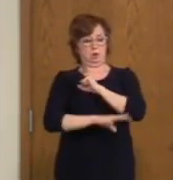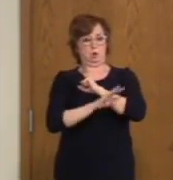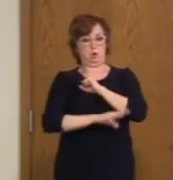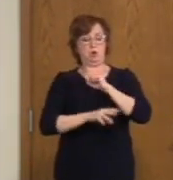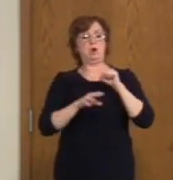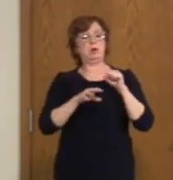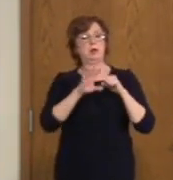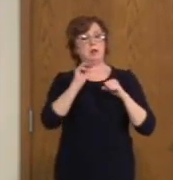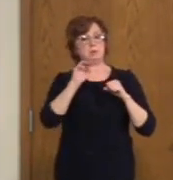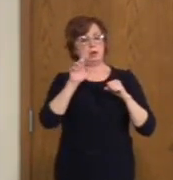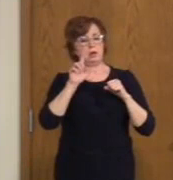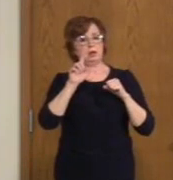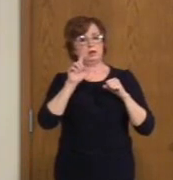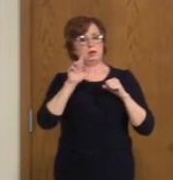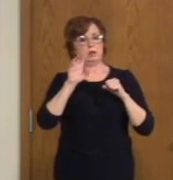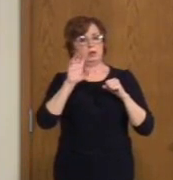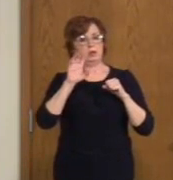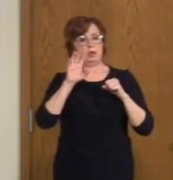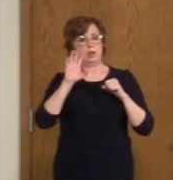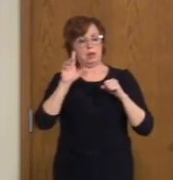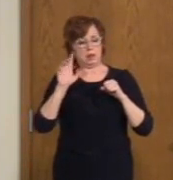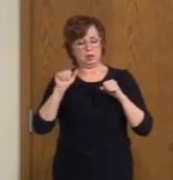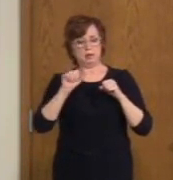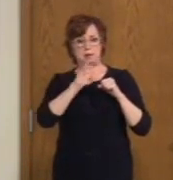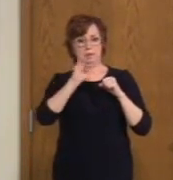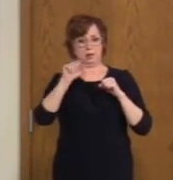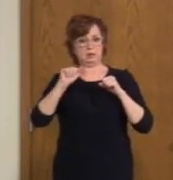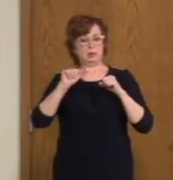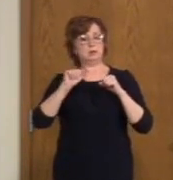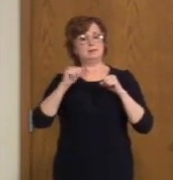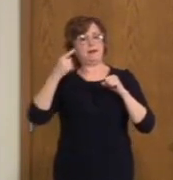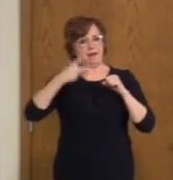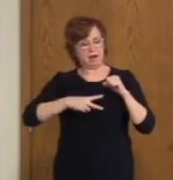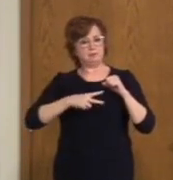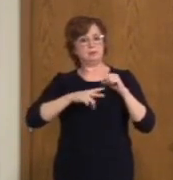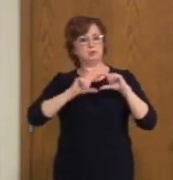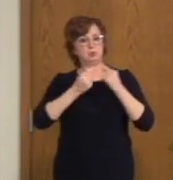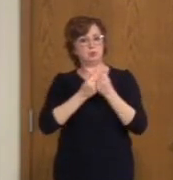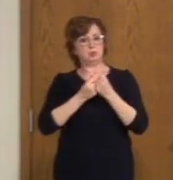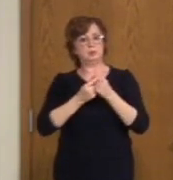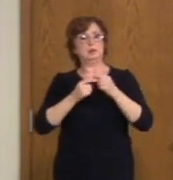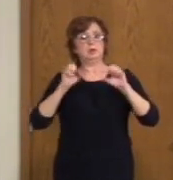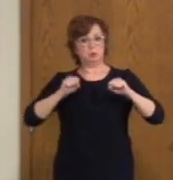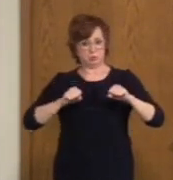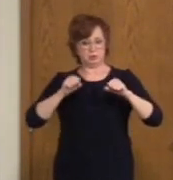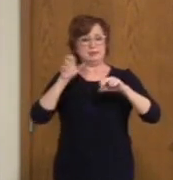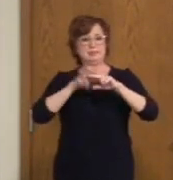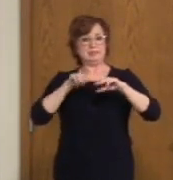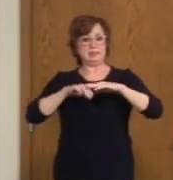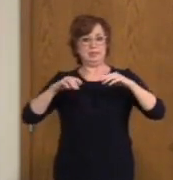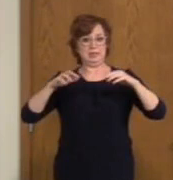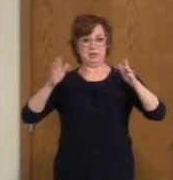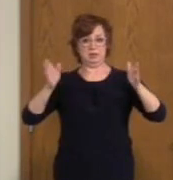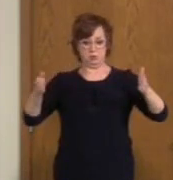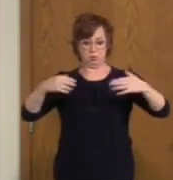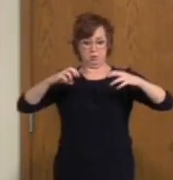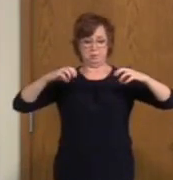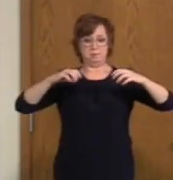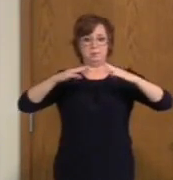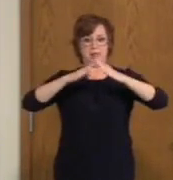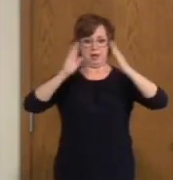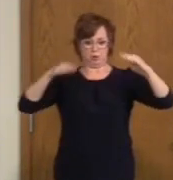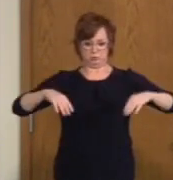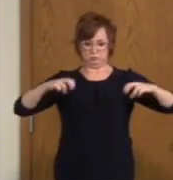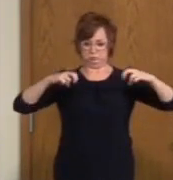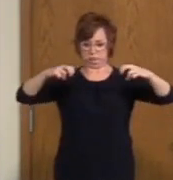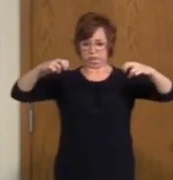distanced like we were in the fall. About half of the MLAs will be in the Assembly at any point in time. But it is important for us to be able to get back